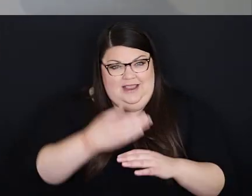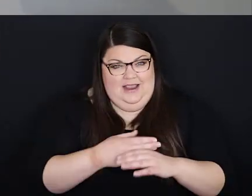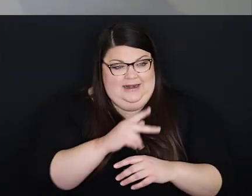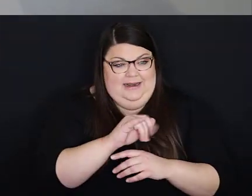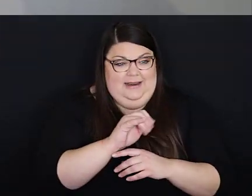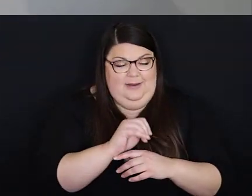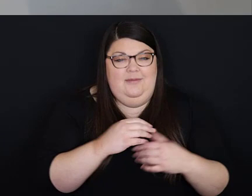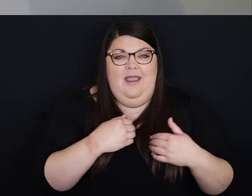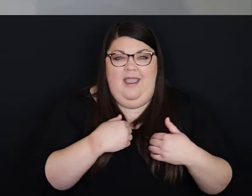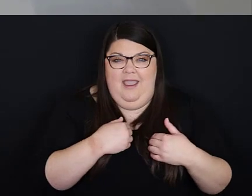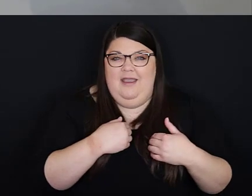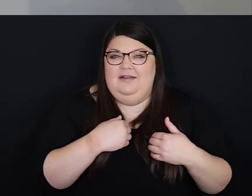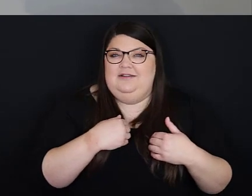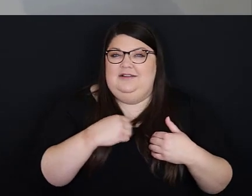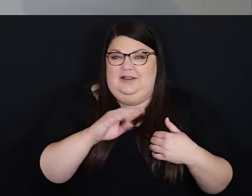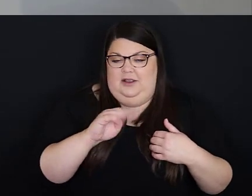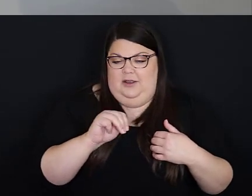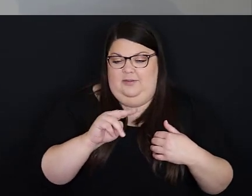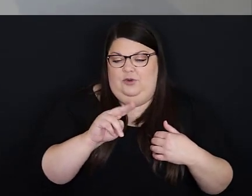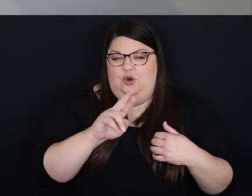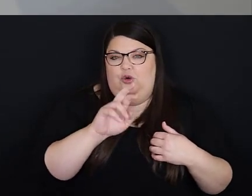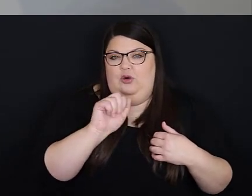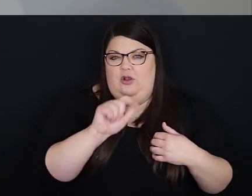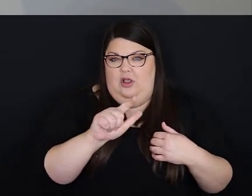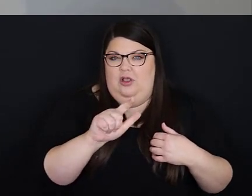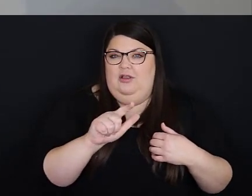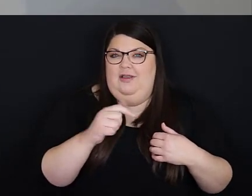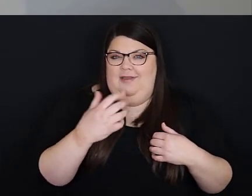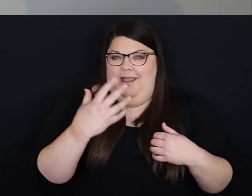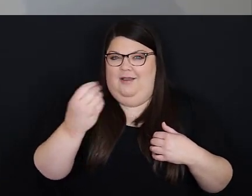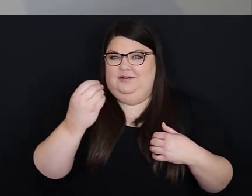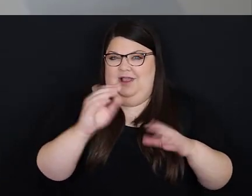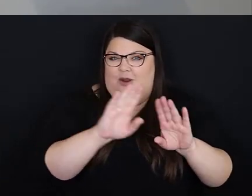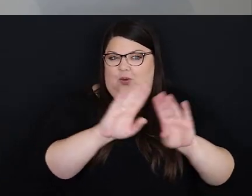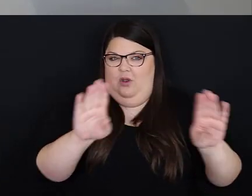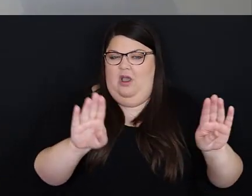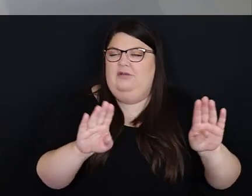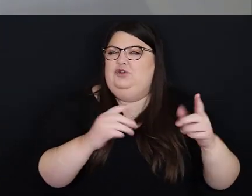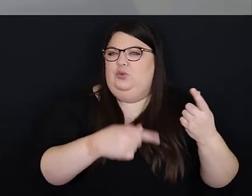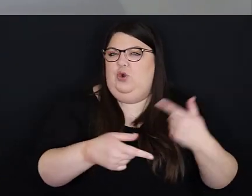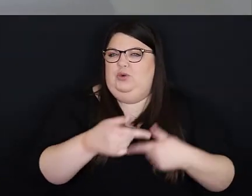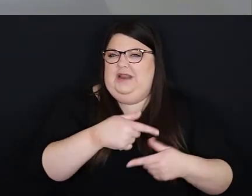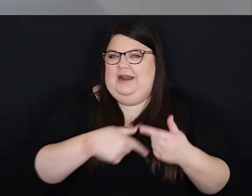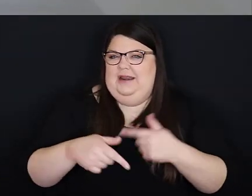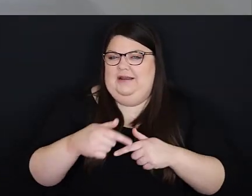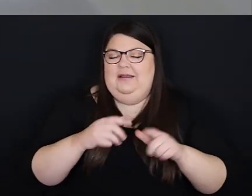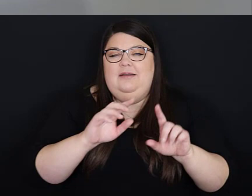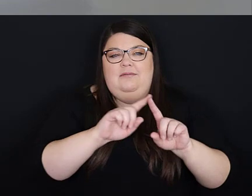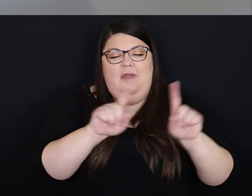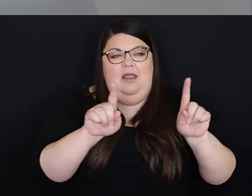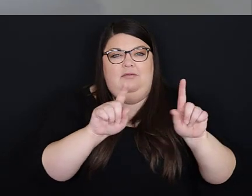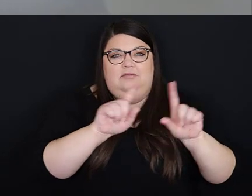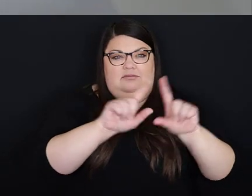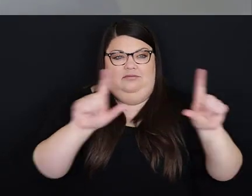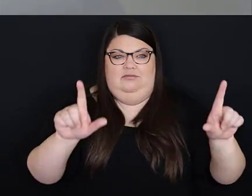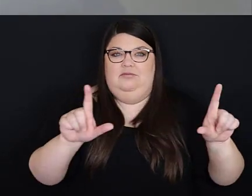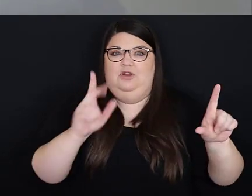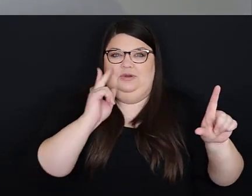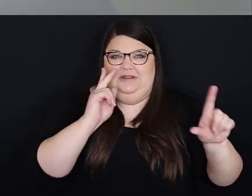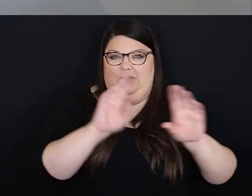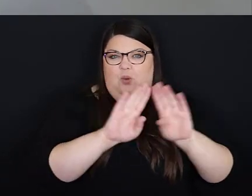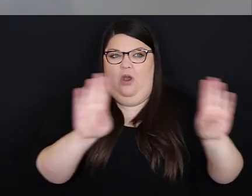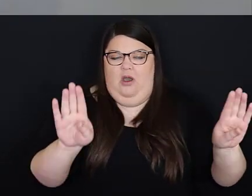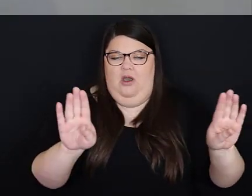on our outdoor wall. This is a rotating series of murals that we do on the space, and that has been here for a few months and will be on view